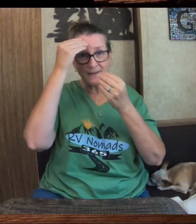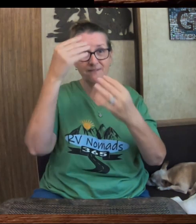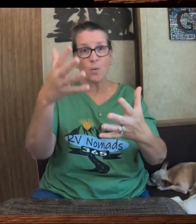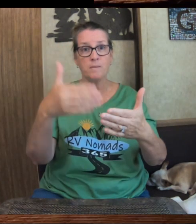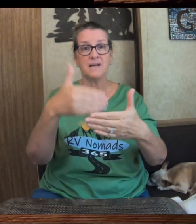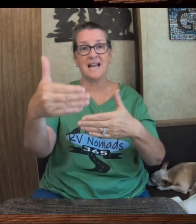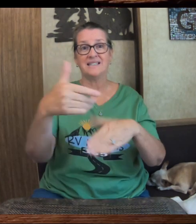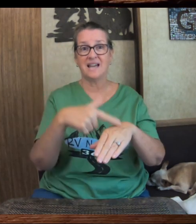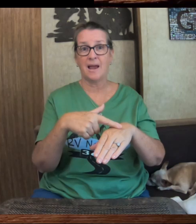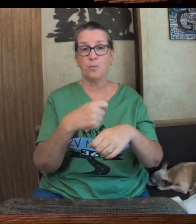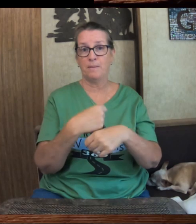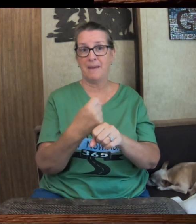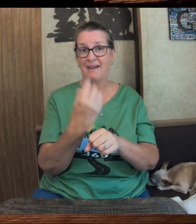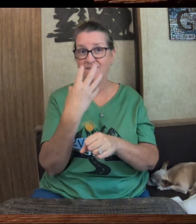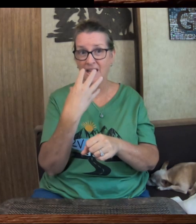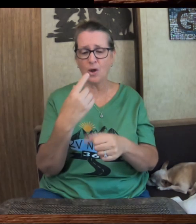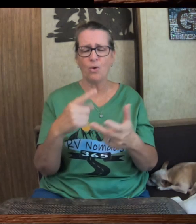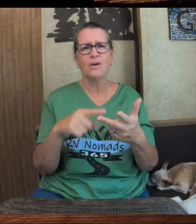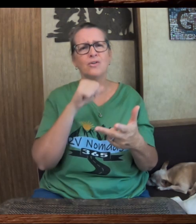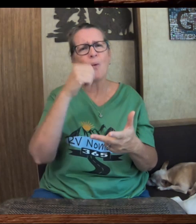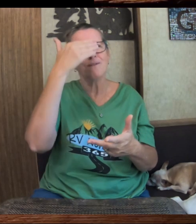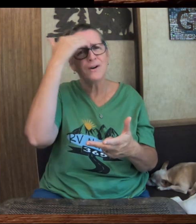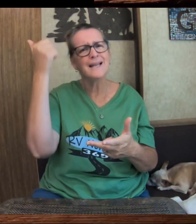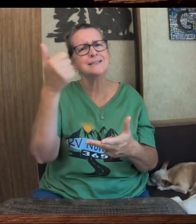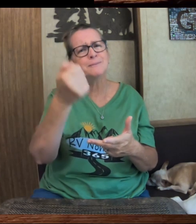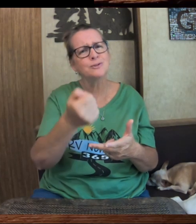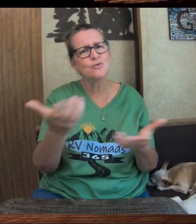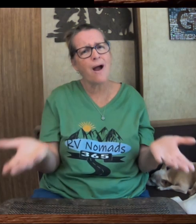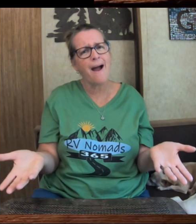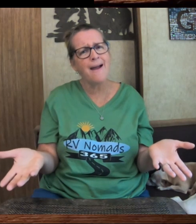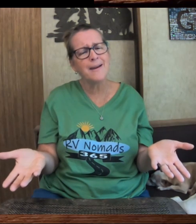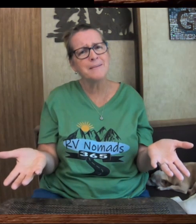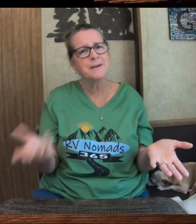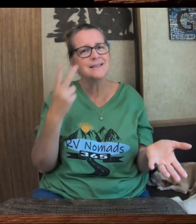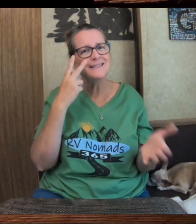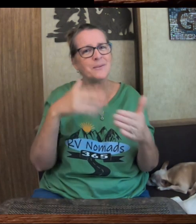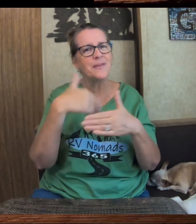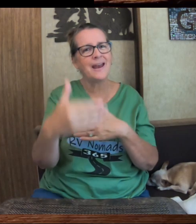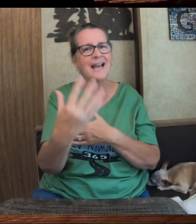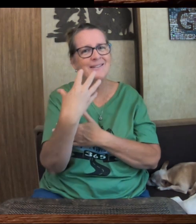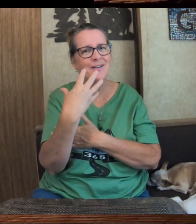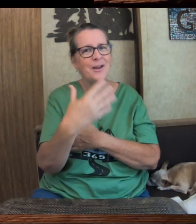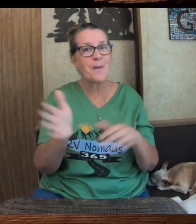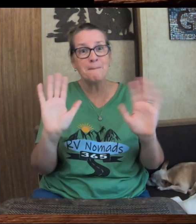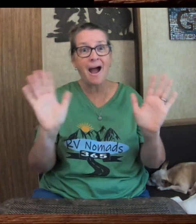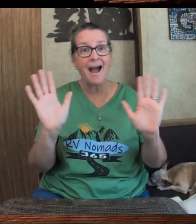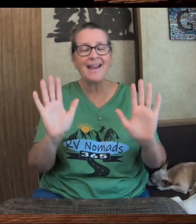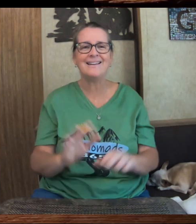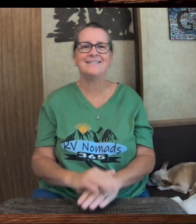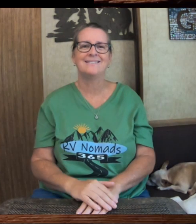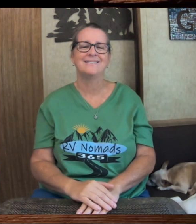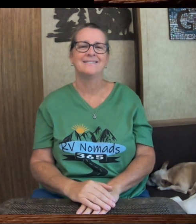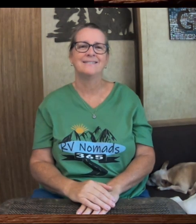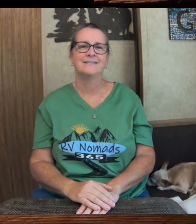time we drop a video. And don't forget to subscribe. We'll see you in the next video. Bye.